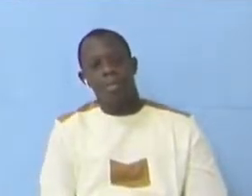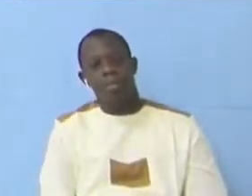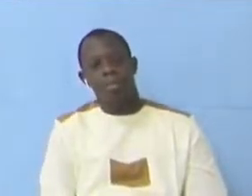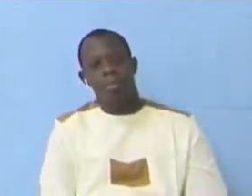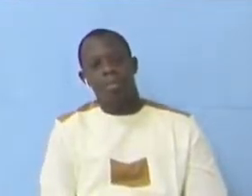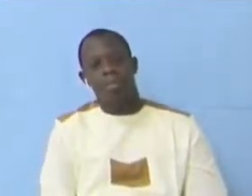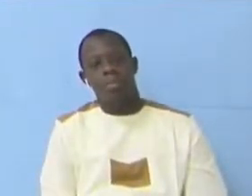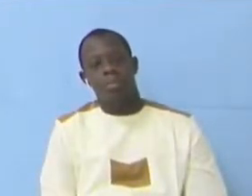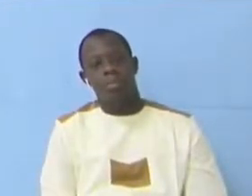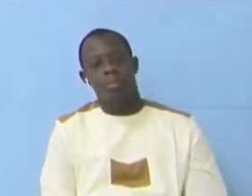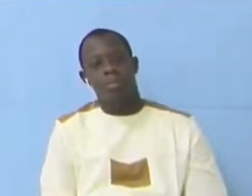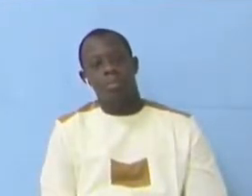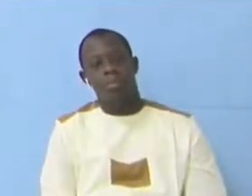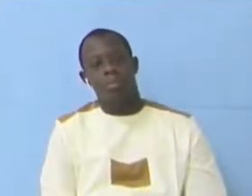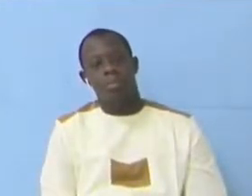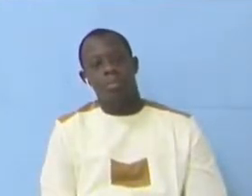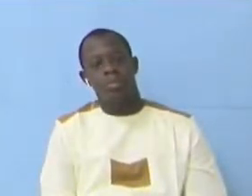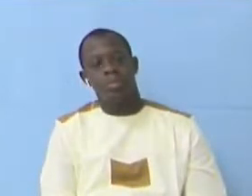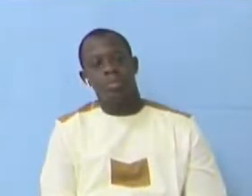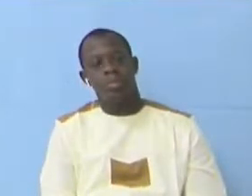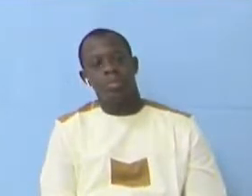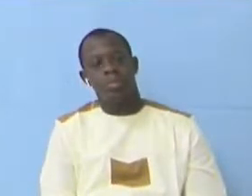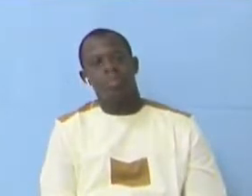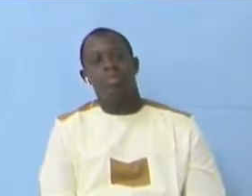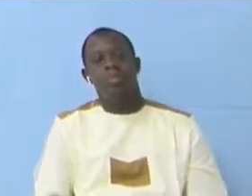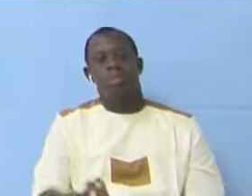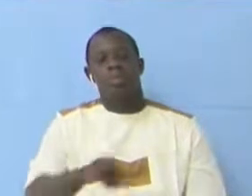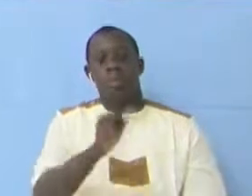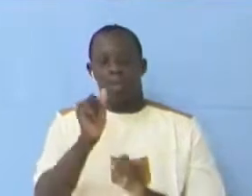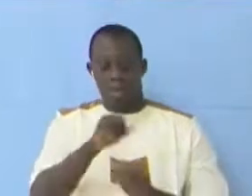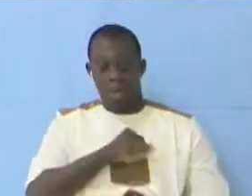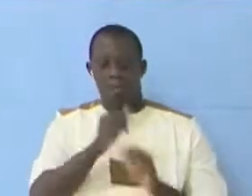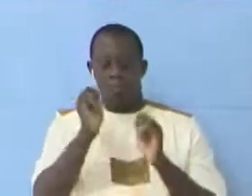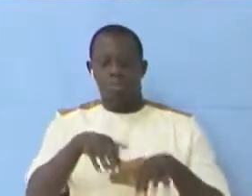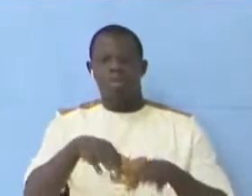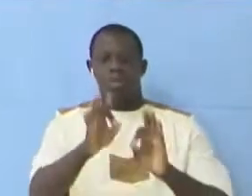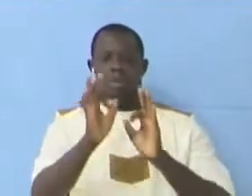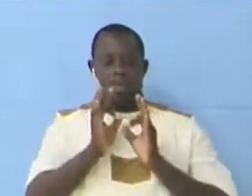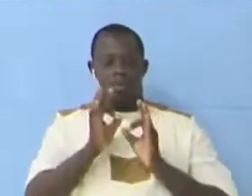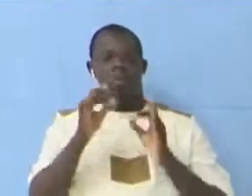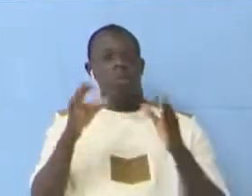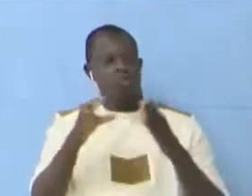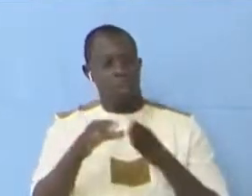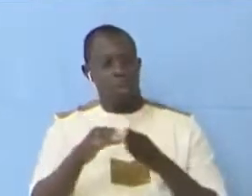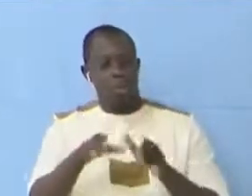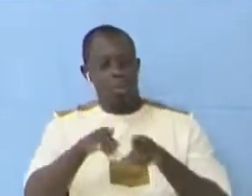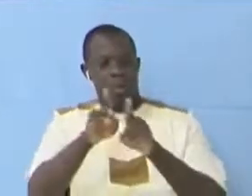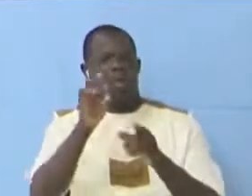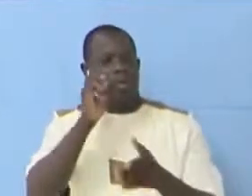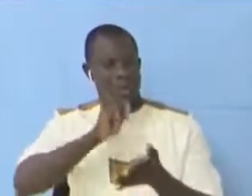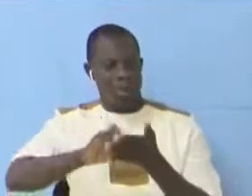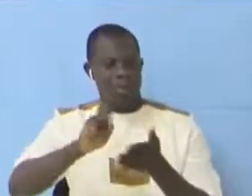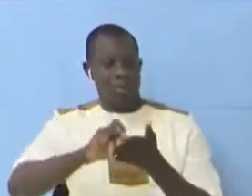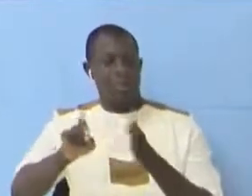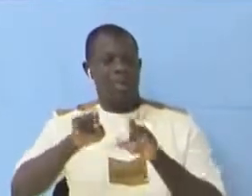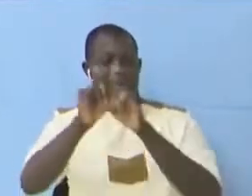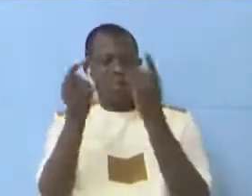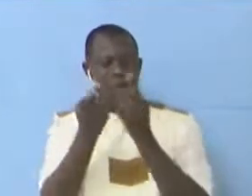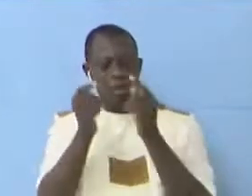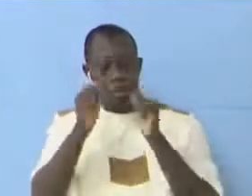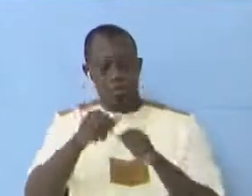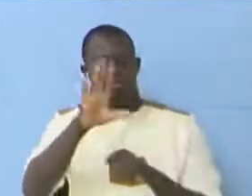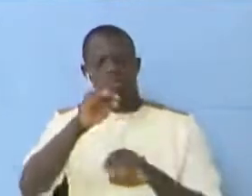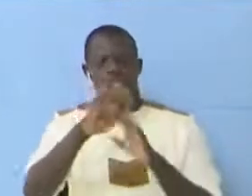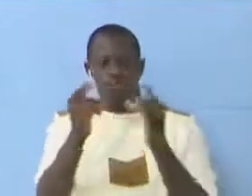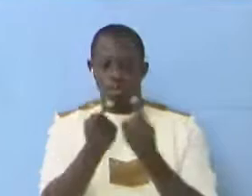ne nag naa ko def nag ci anam goo xam ne lu and he will take it up with the Secretary General. moom nag dana ko jël ci dana ko jëflante ak Secretary It